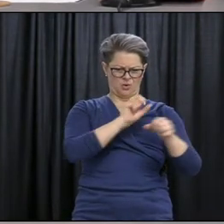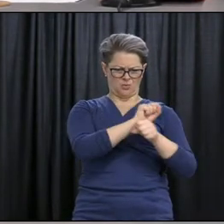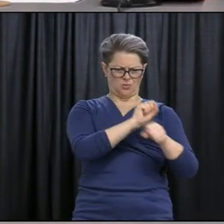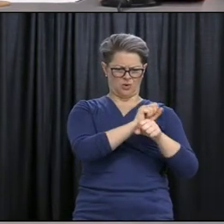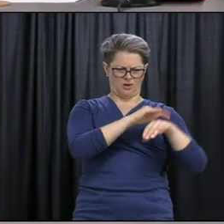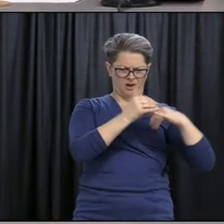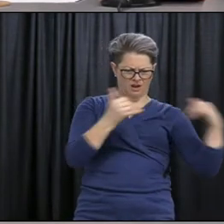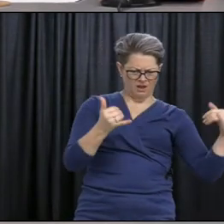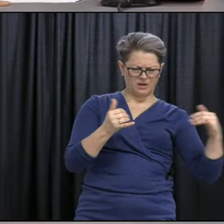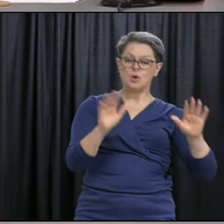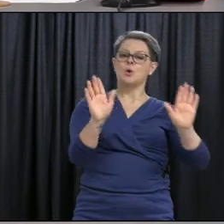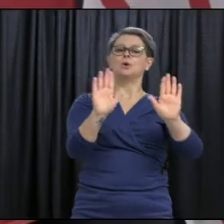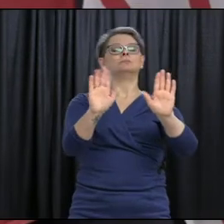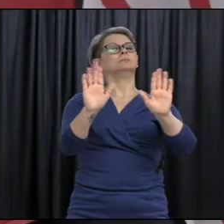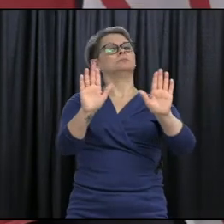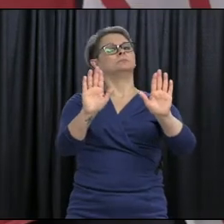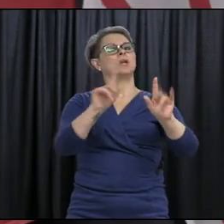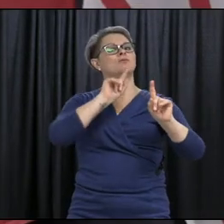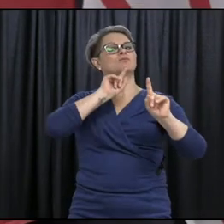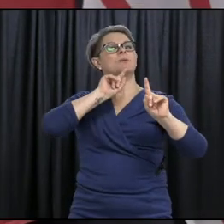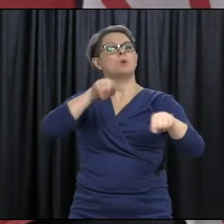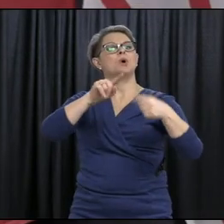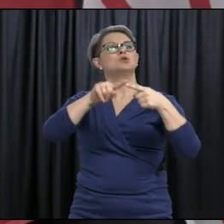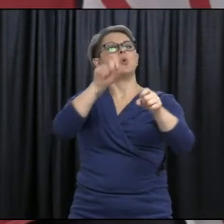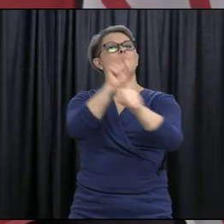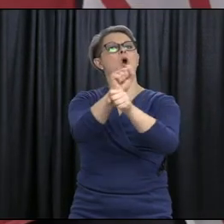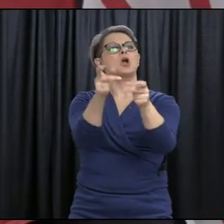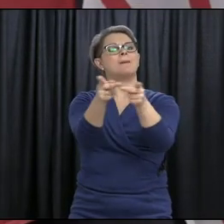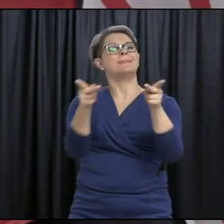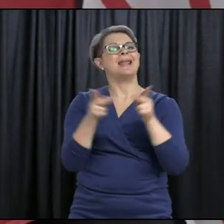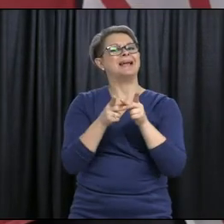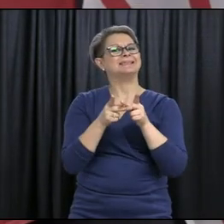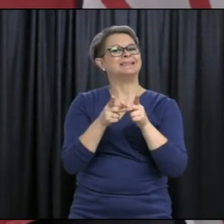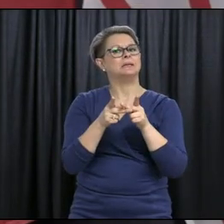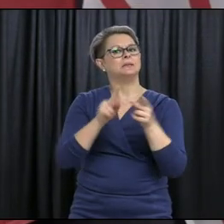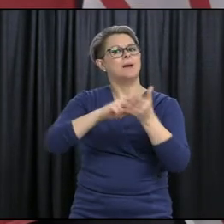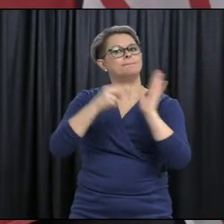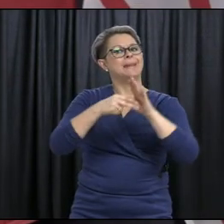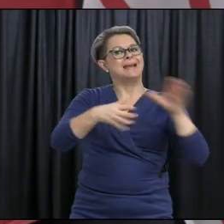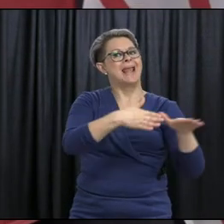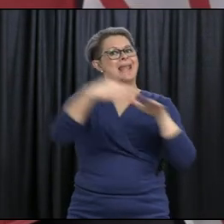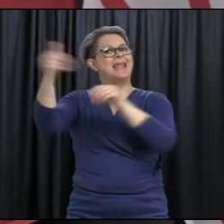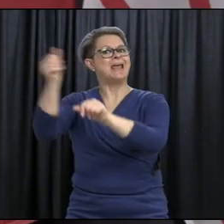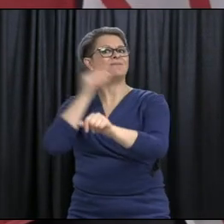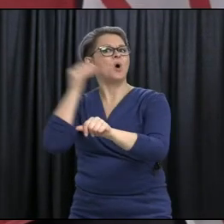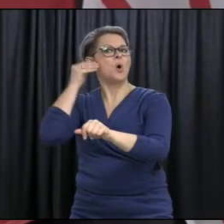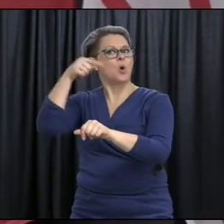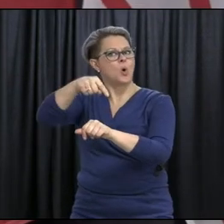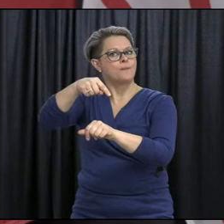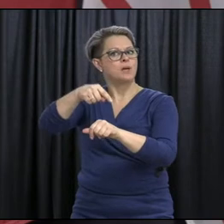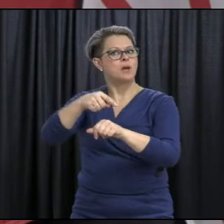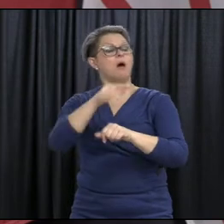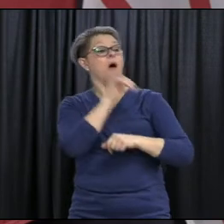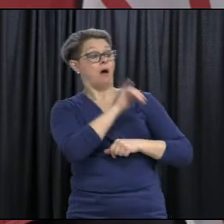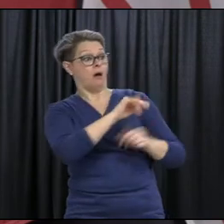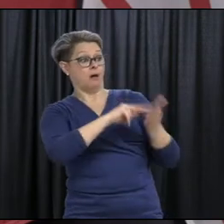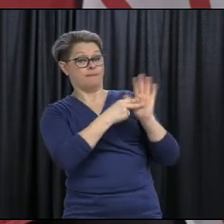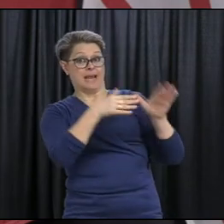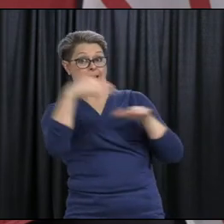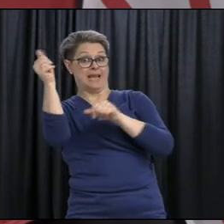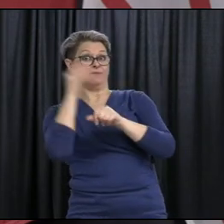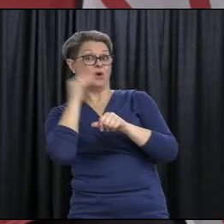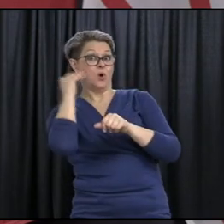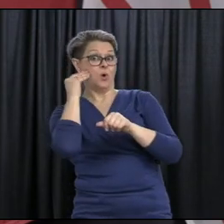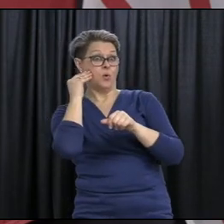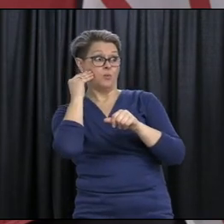not? Let me be clear, report to their workplace. Okay. So that means leaving the house and therefore no care for the